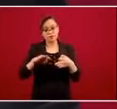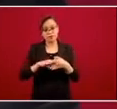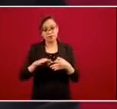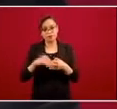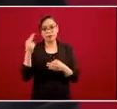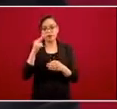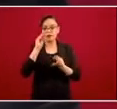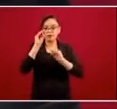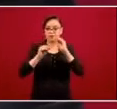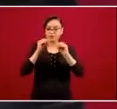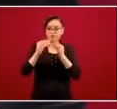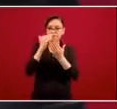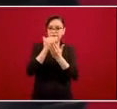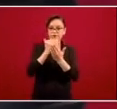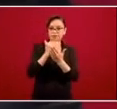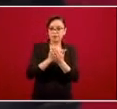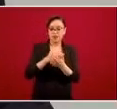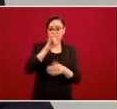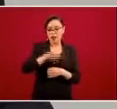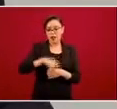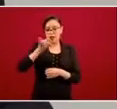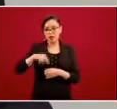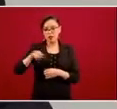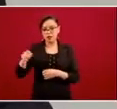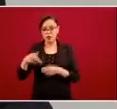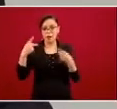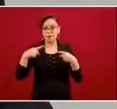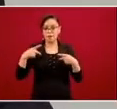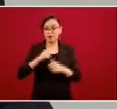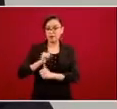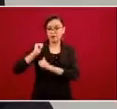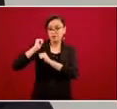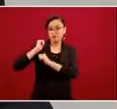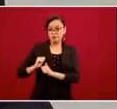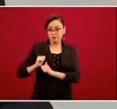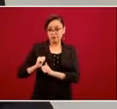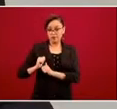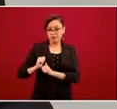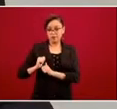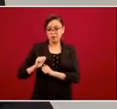also update the priority list in a continuous manner